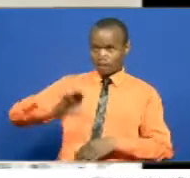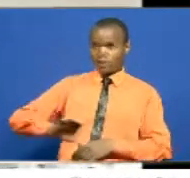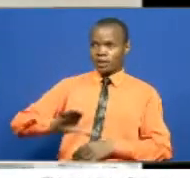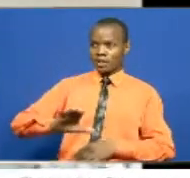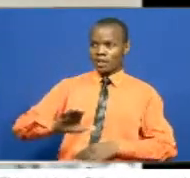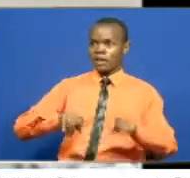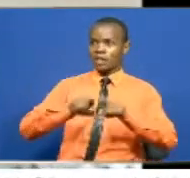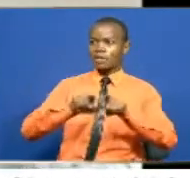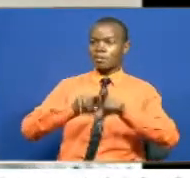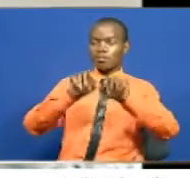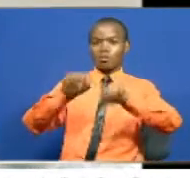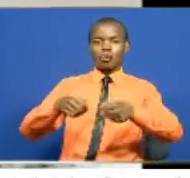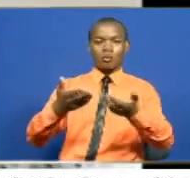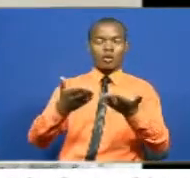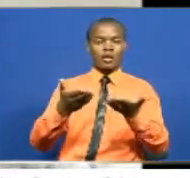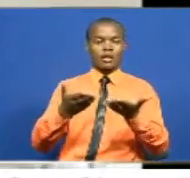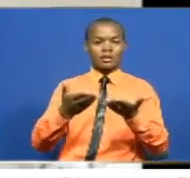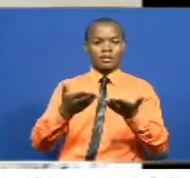to qualify